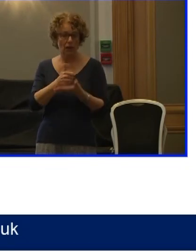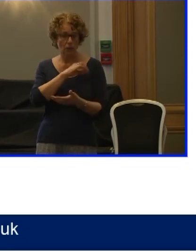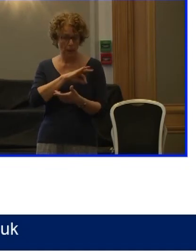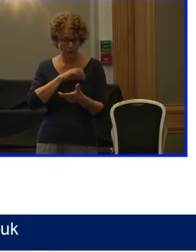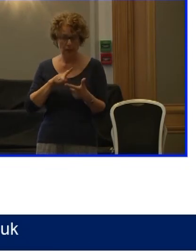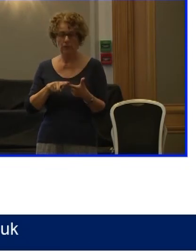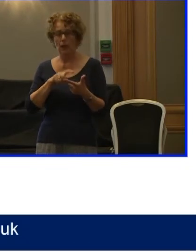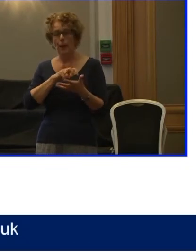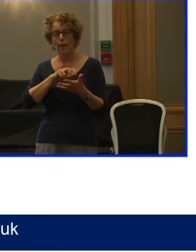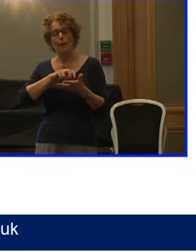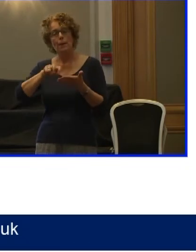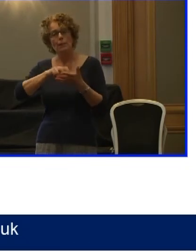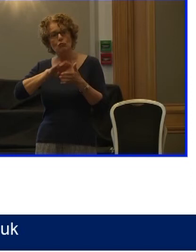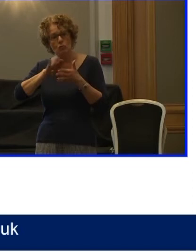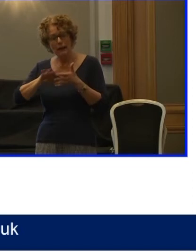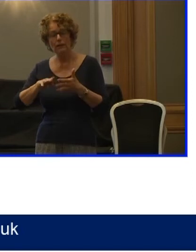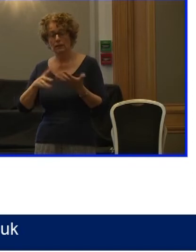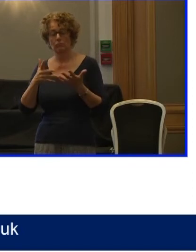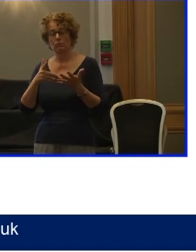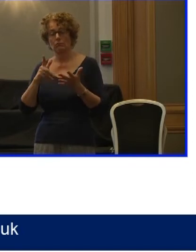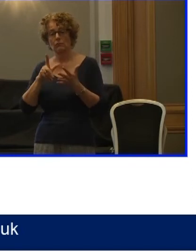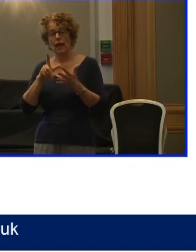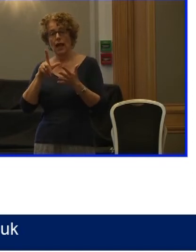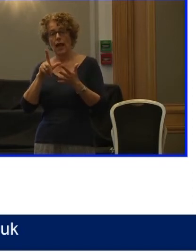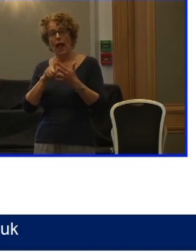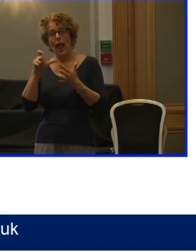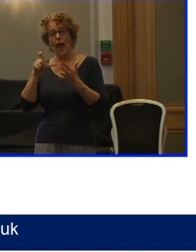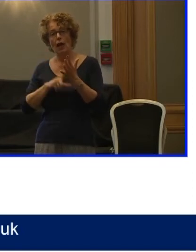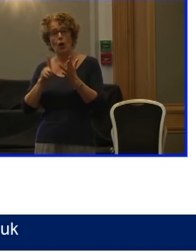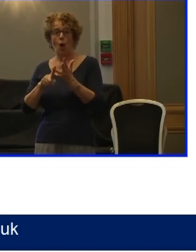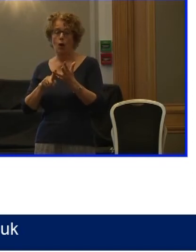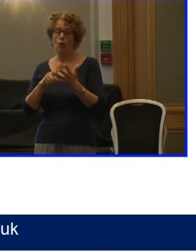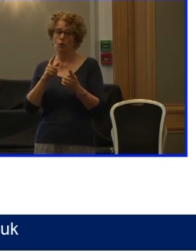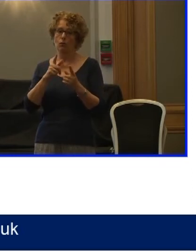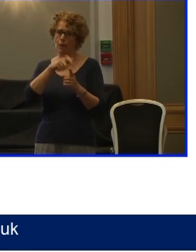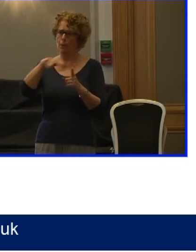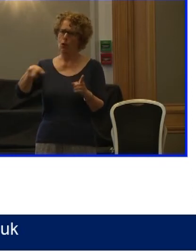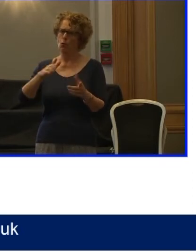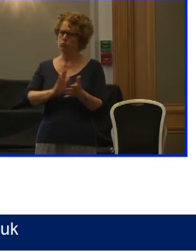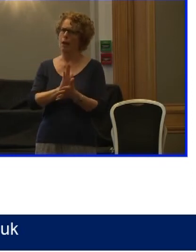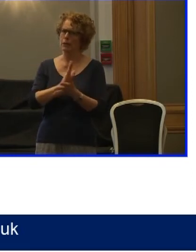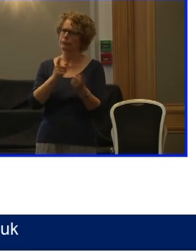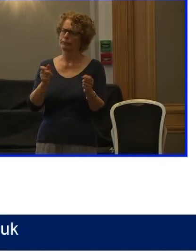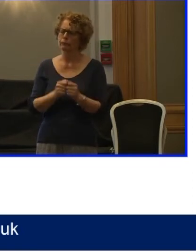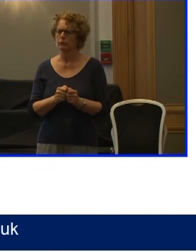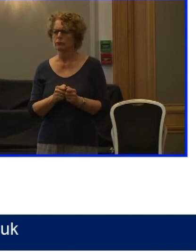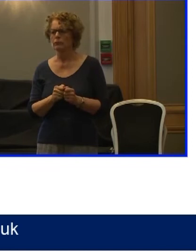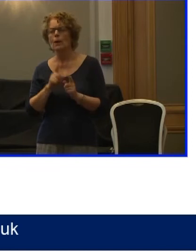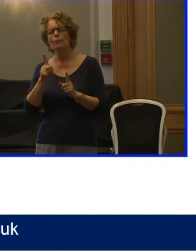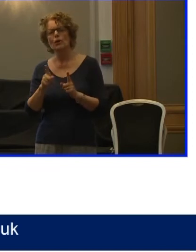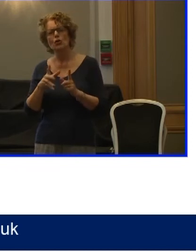ECLOs, very high satisfaction rates, makes a huge positive difference. But they also struggle to